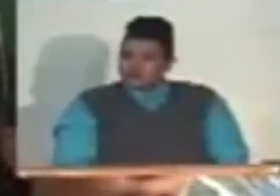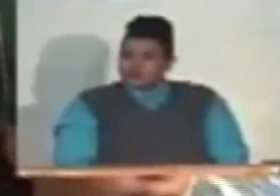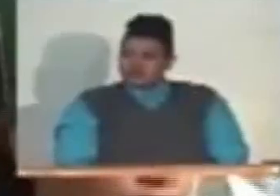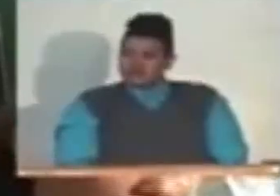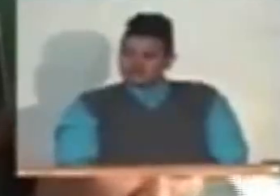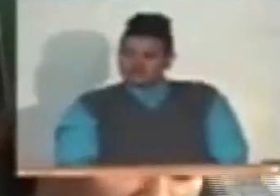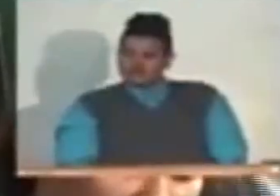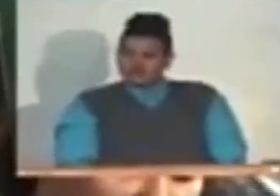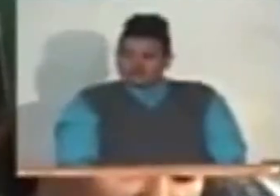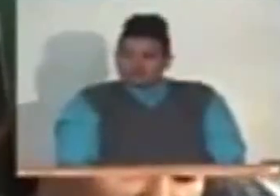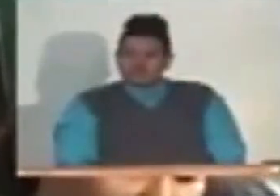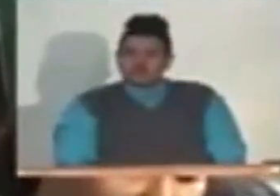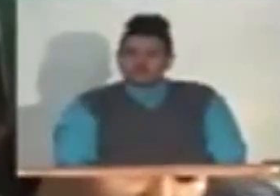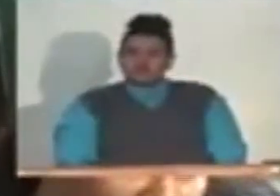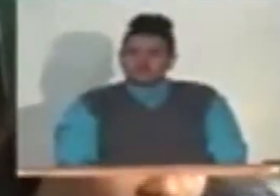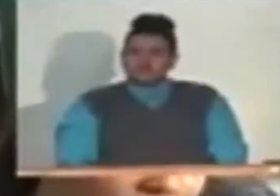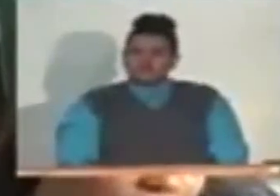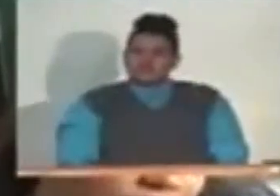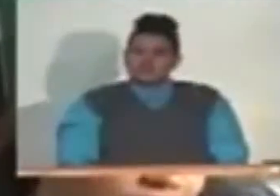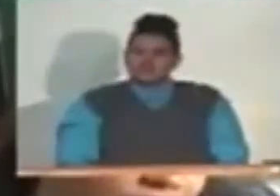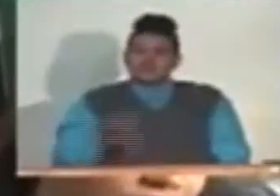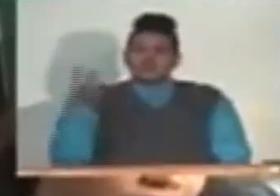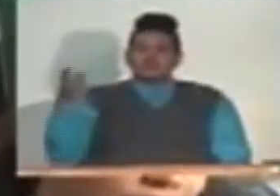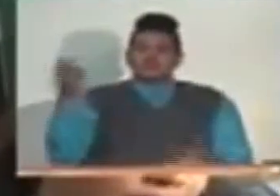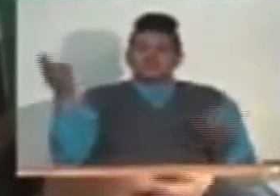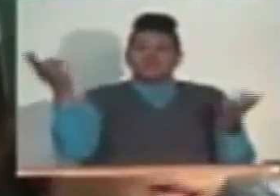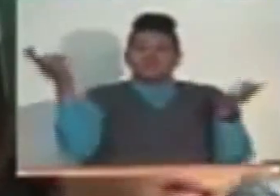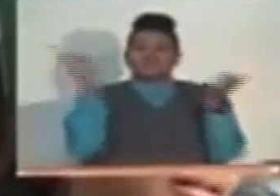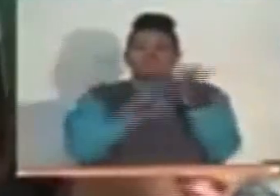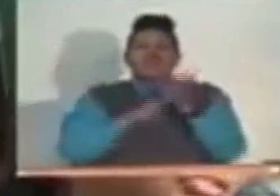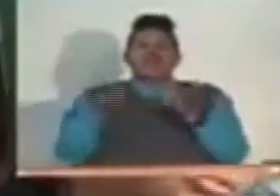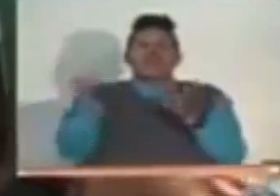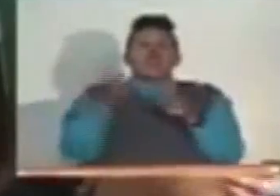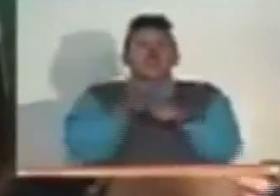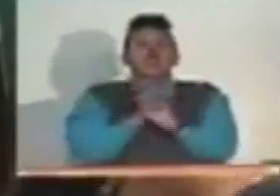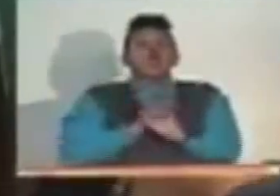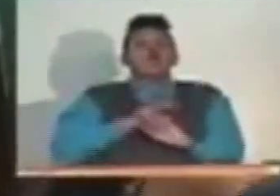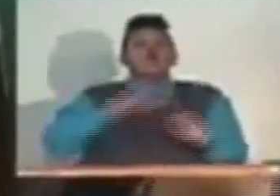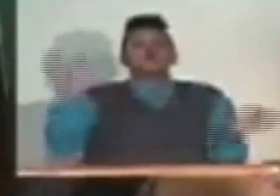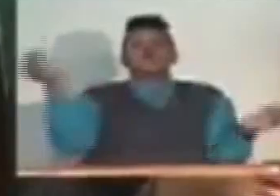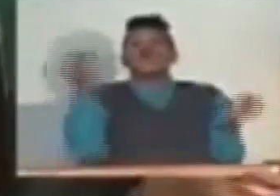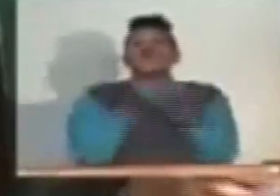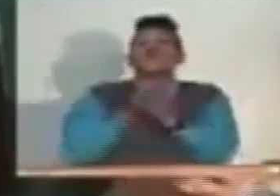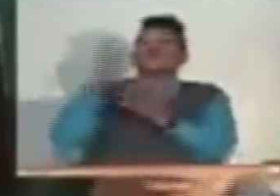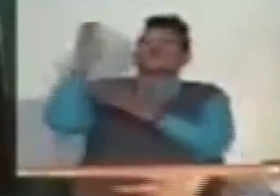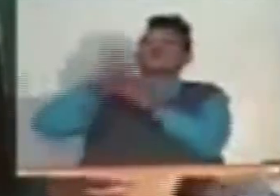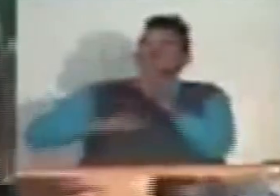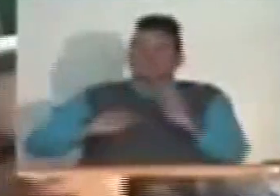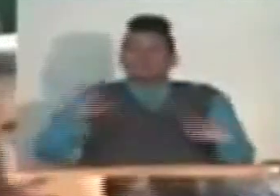You signed a loan and you got not $1 drawdown.